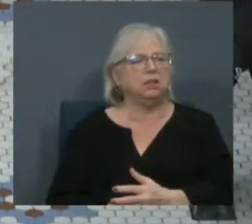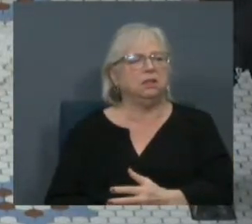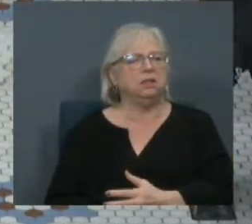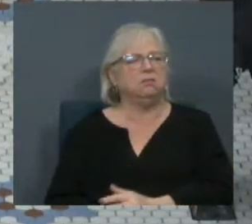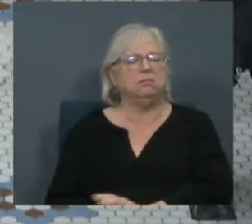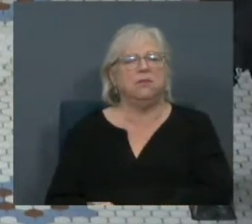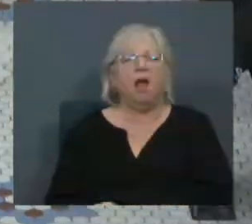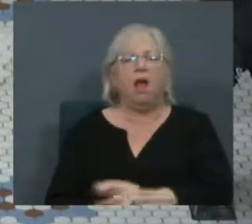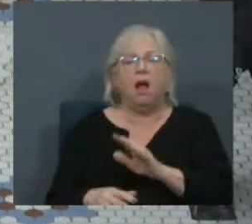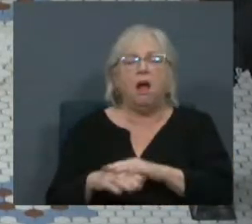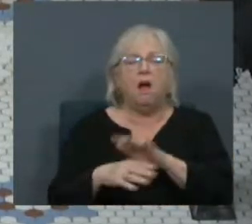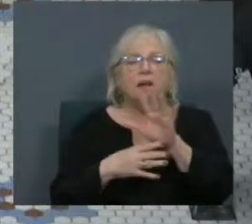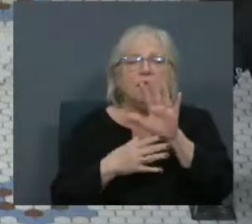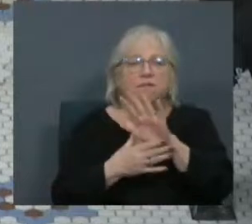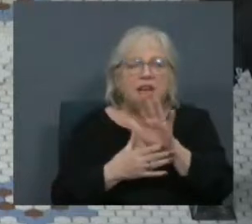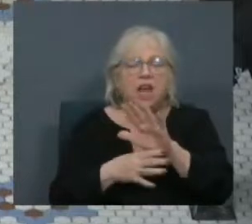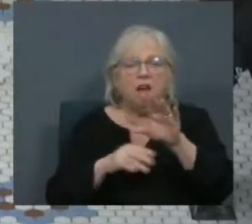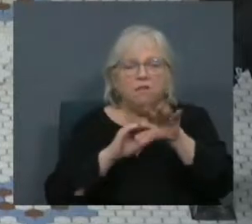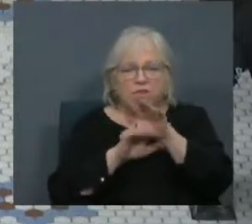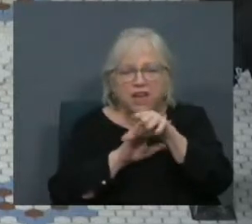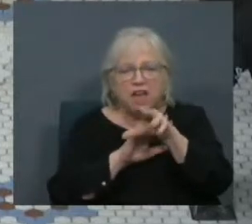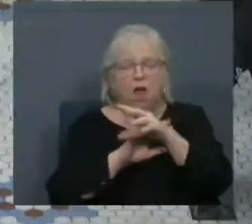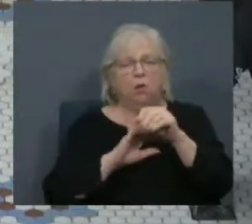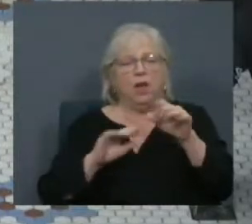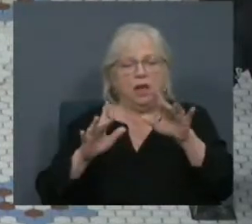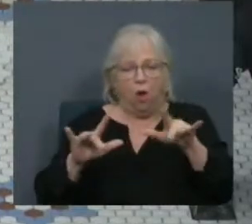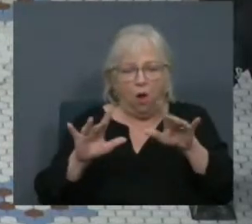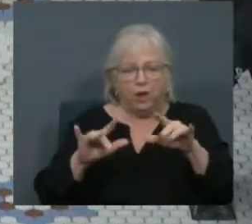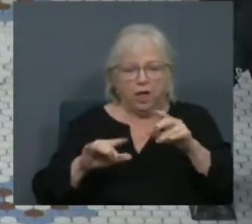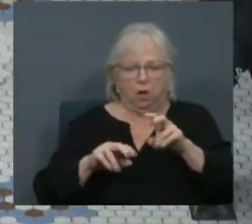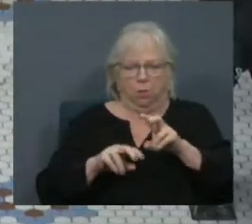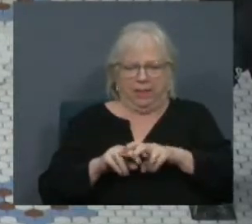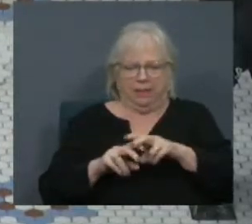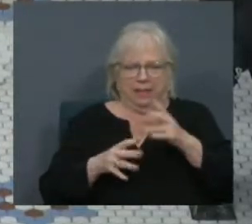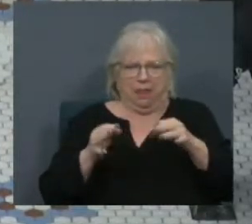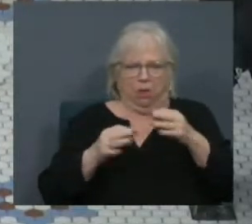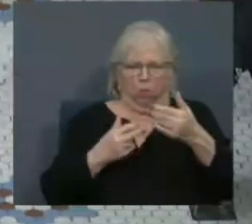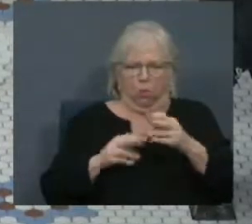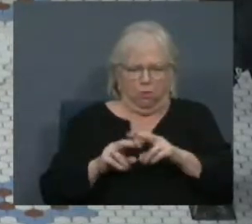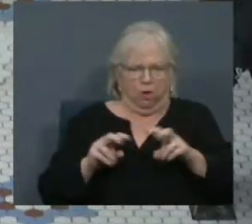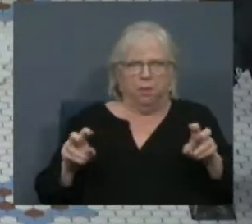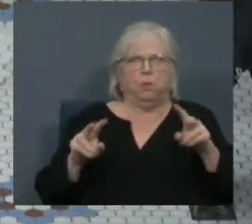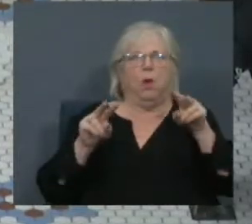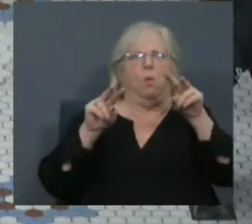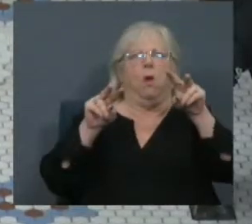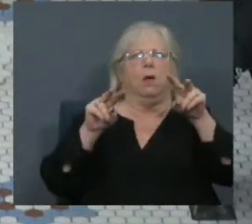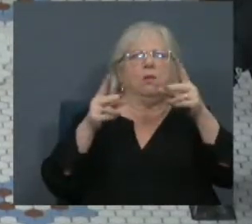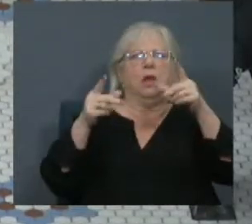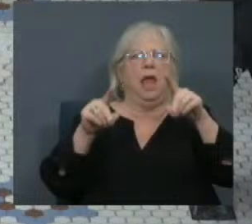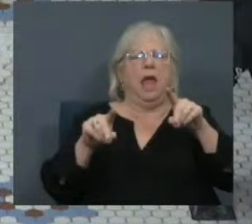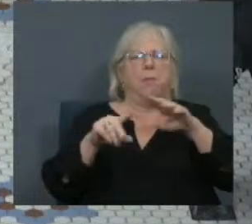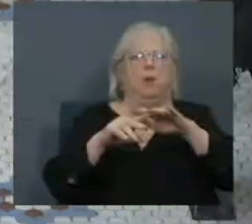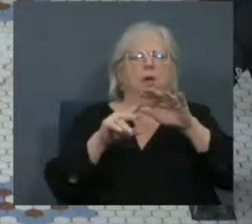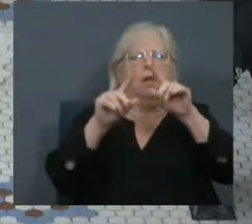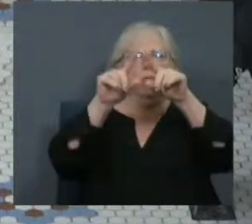On video and audio. When we sat in the courtroom, we watched it on the video monitors. It did nothing.